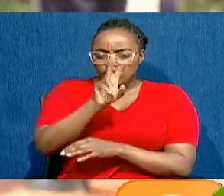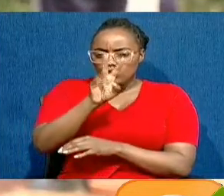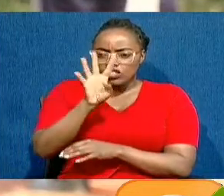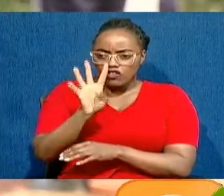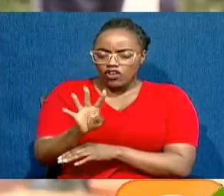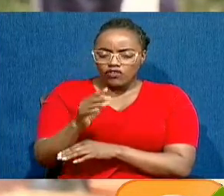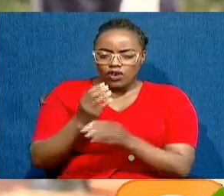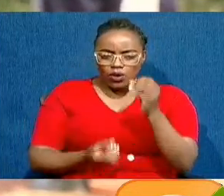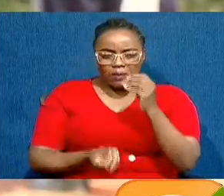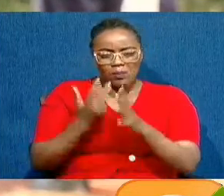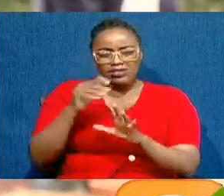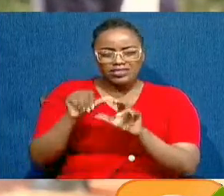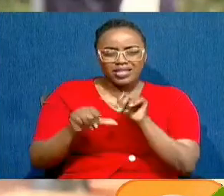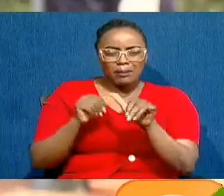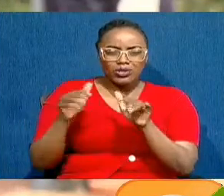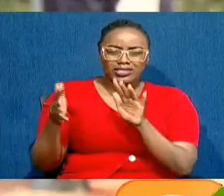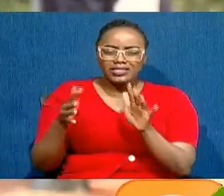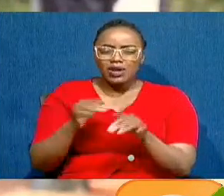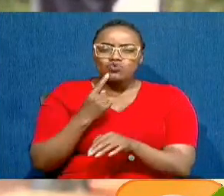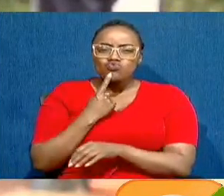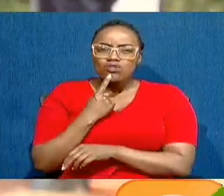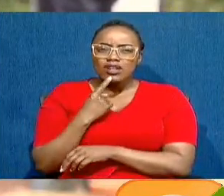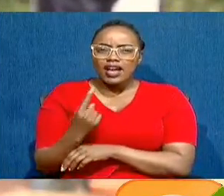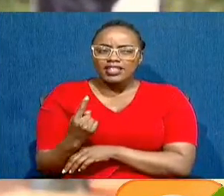2024, we produce about